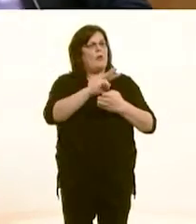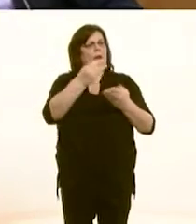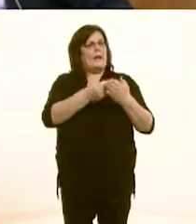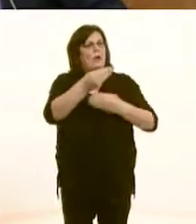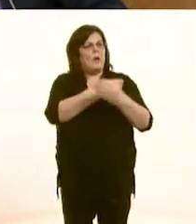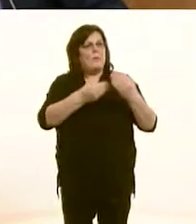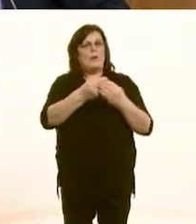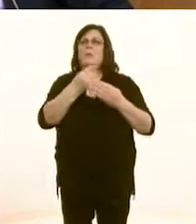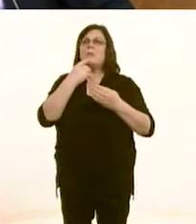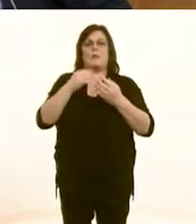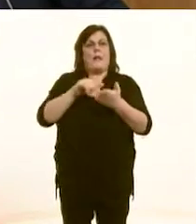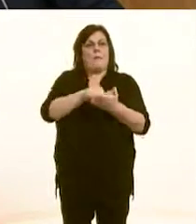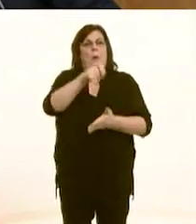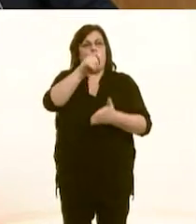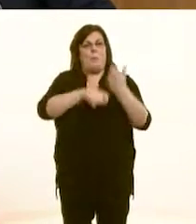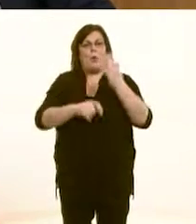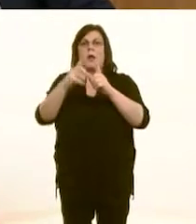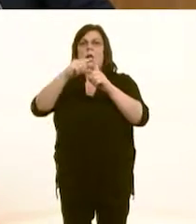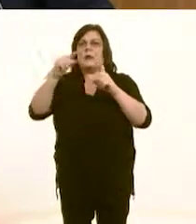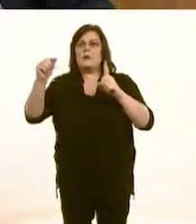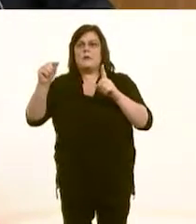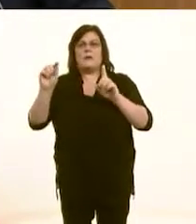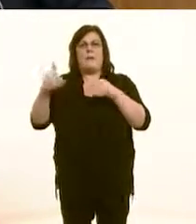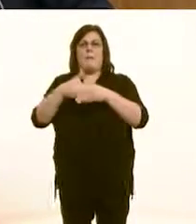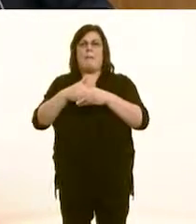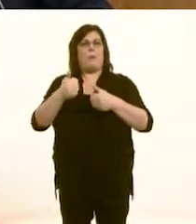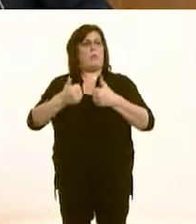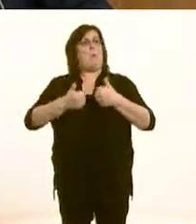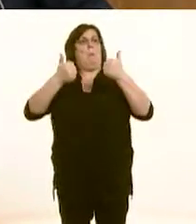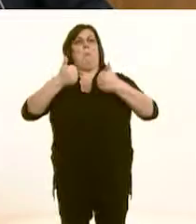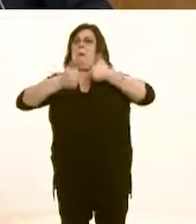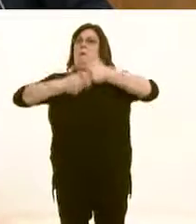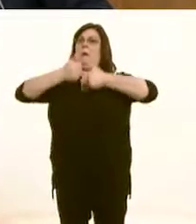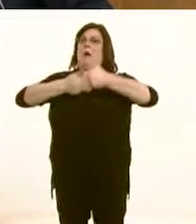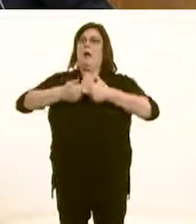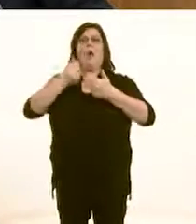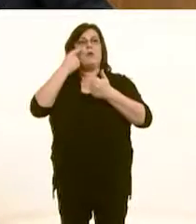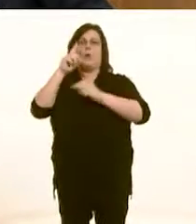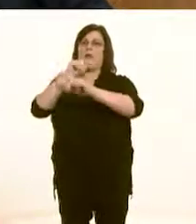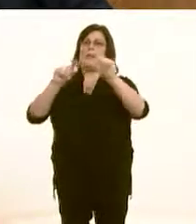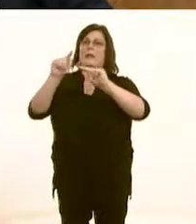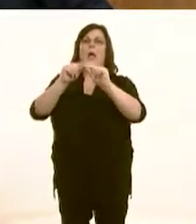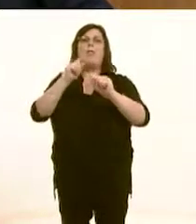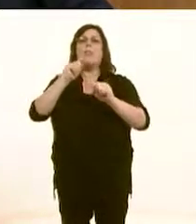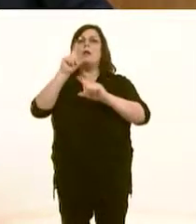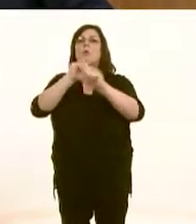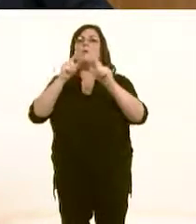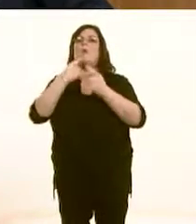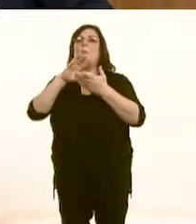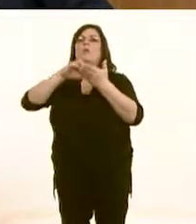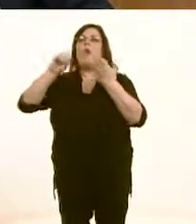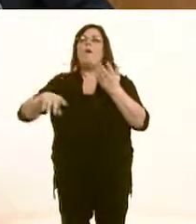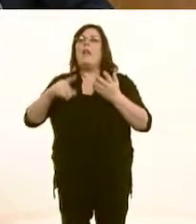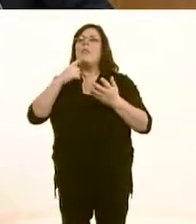was bought, one Conservative member, Mohammed Asghar, welcomed it. Yeah. Welcomed it on Twitter. And then was forced to take it down. Apparently, he was being